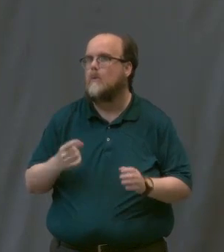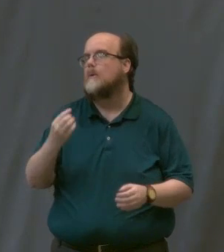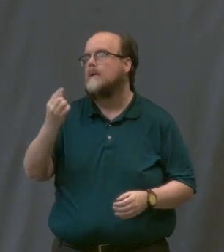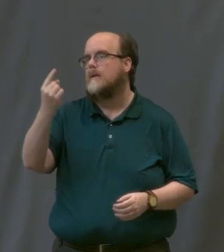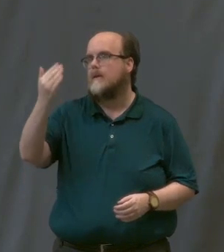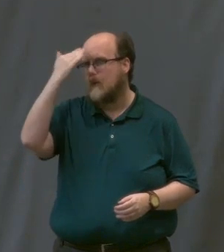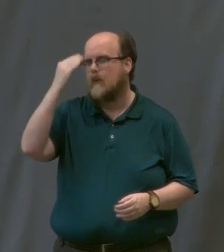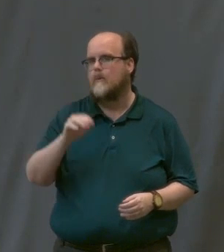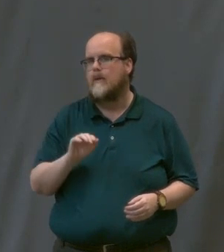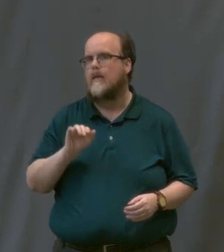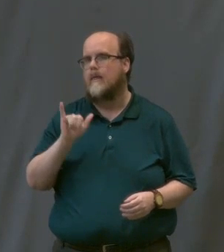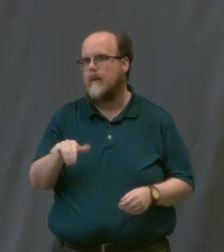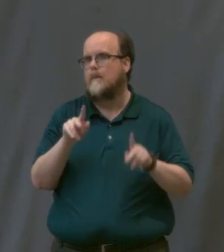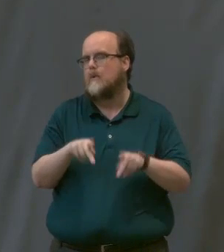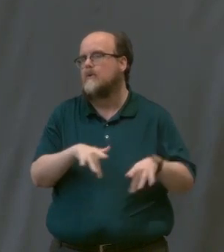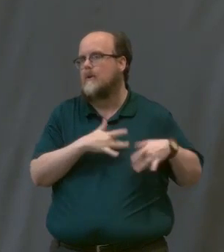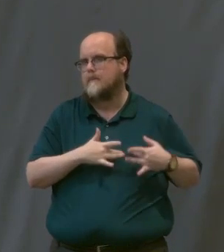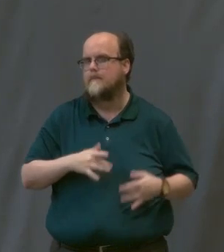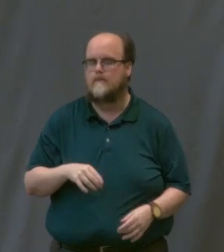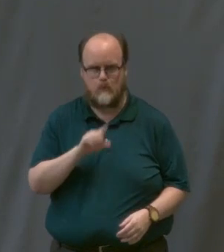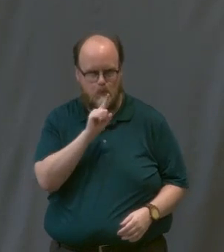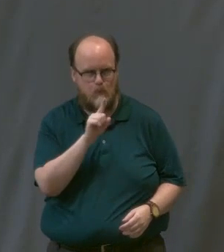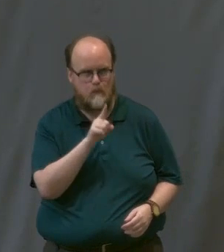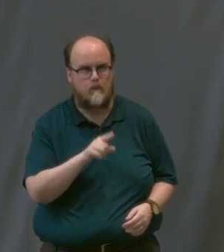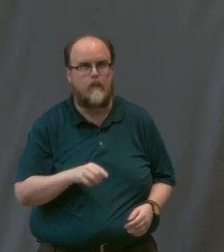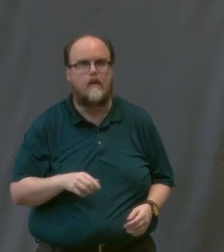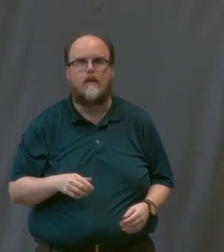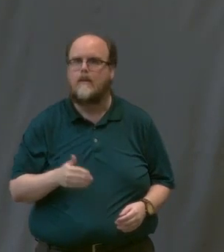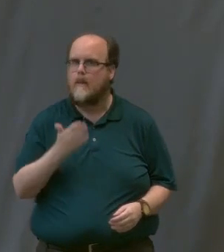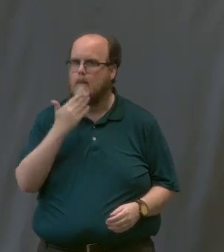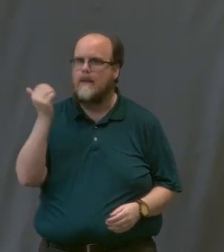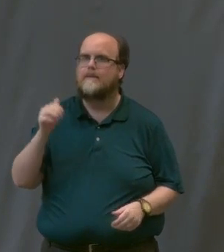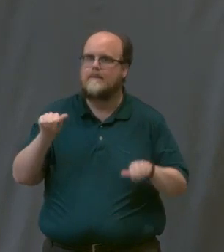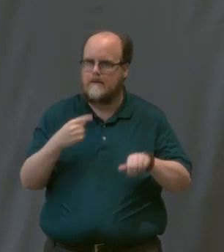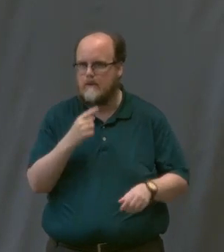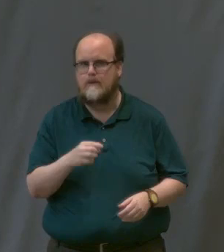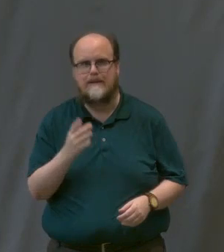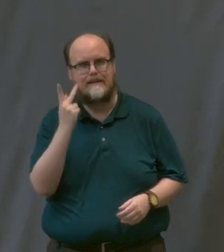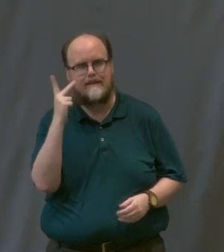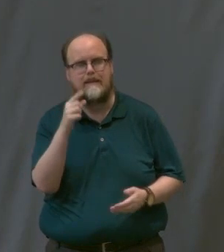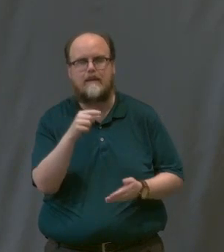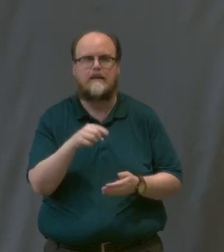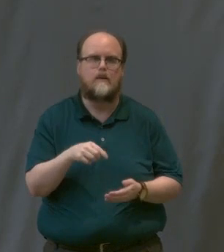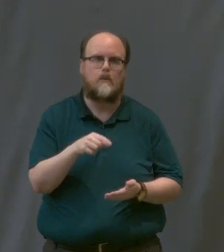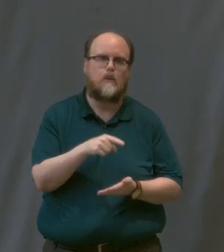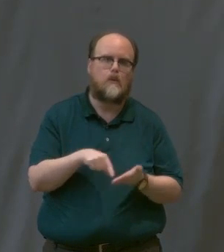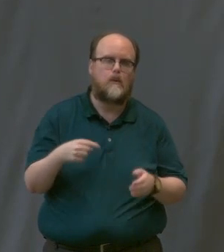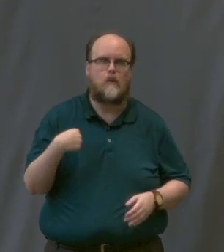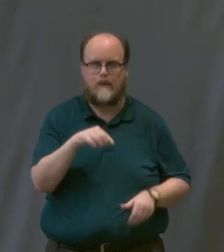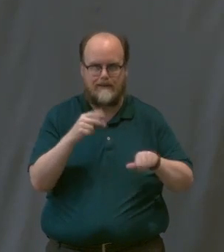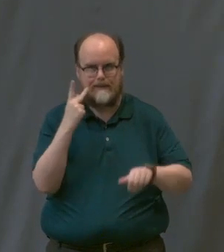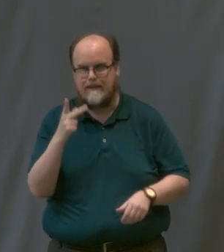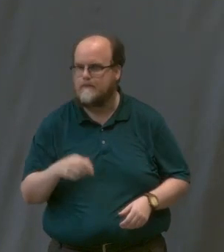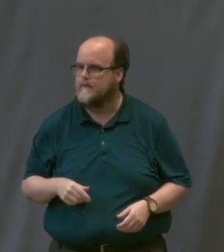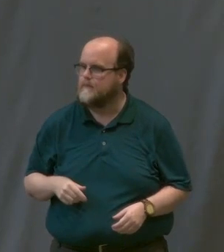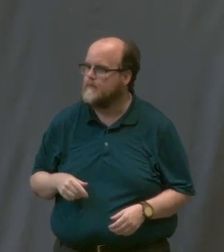another man's heart. That's true. That's true. The best you can do is just see what you can see, and